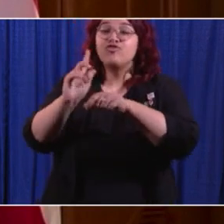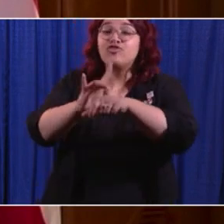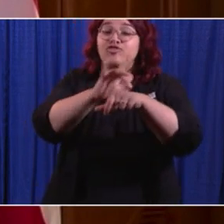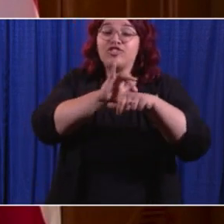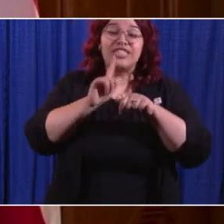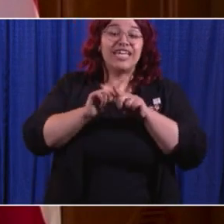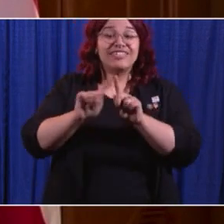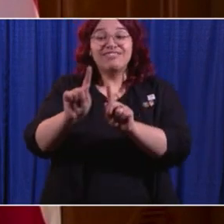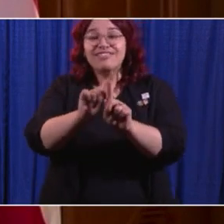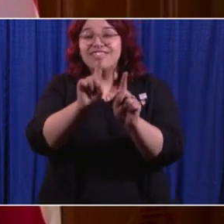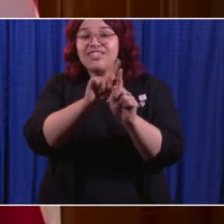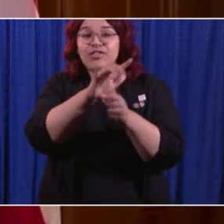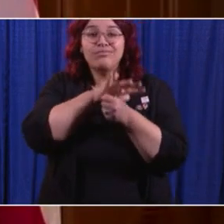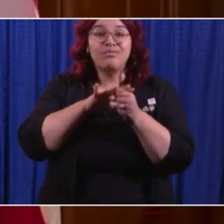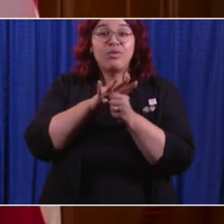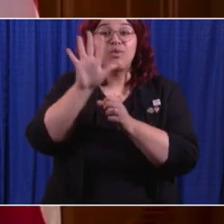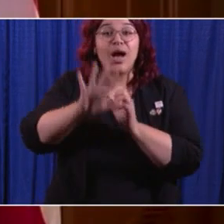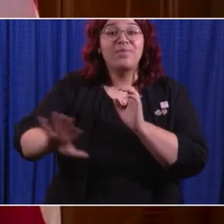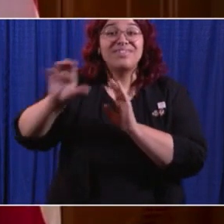her thank you for doing her part.